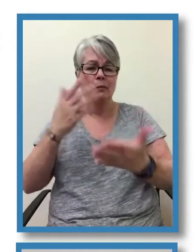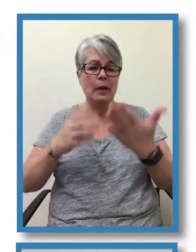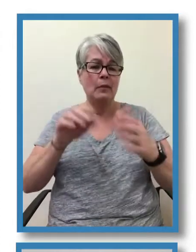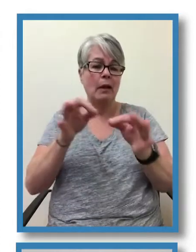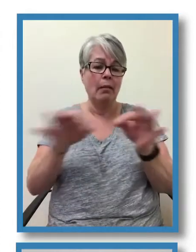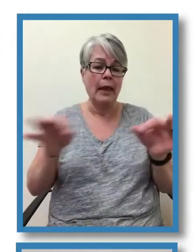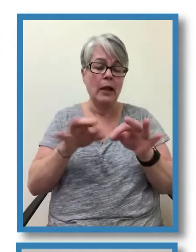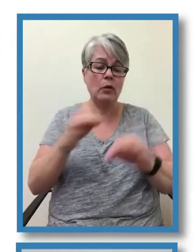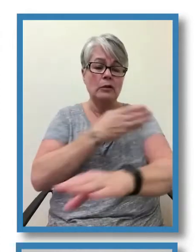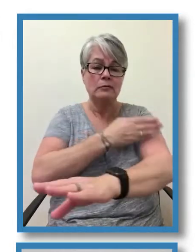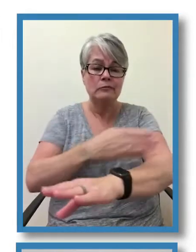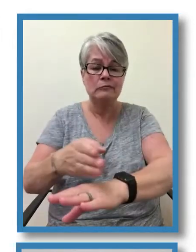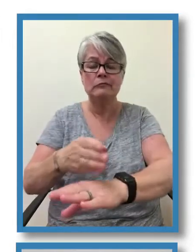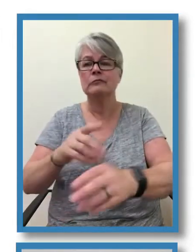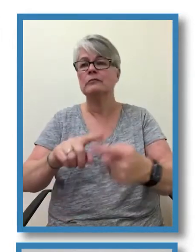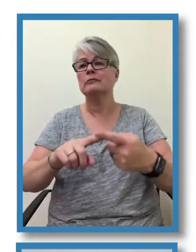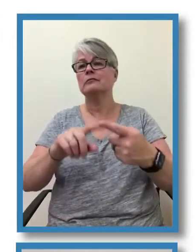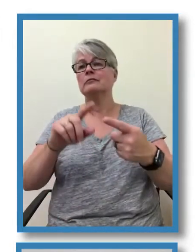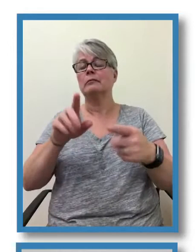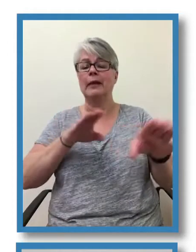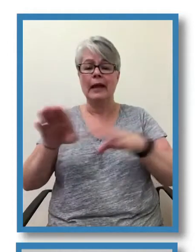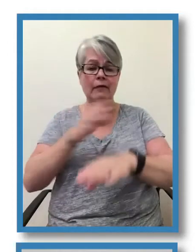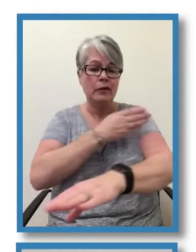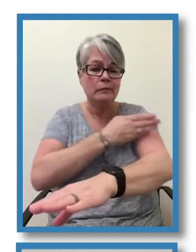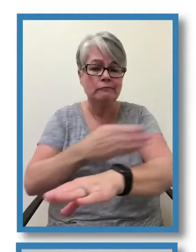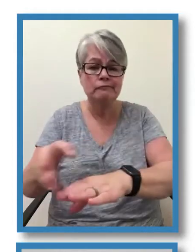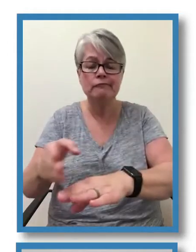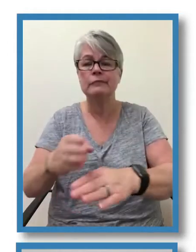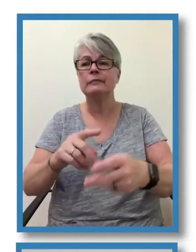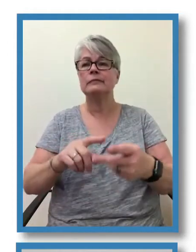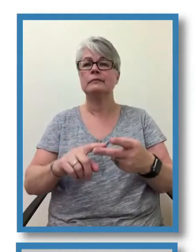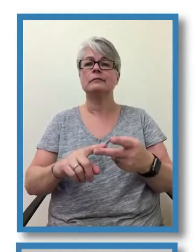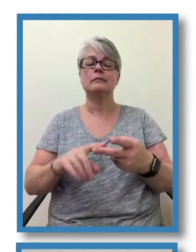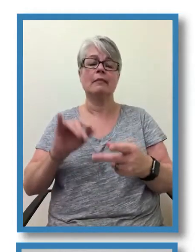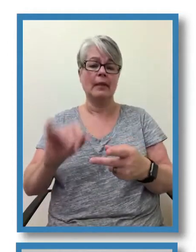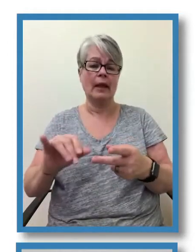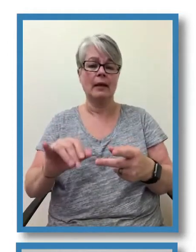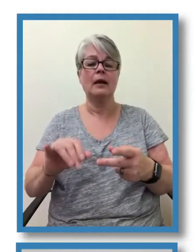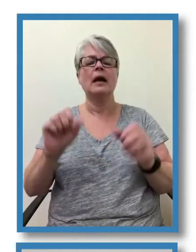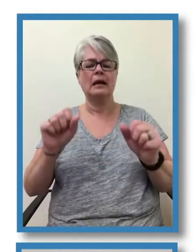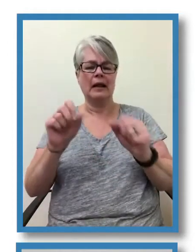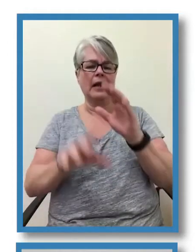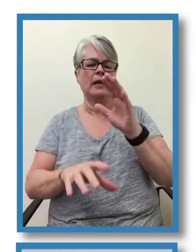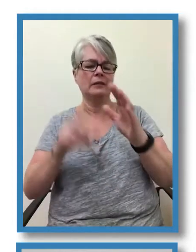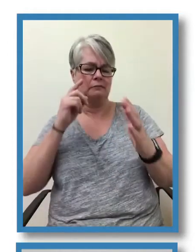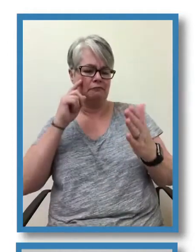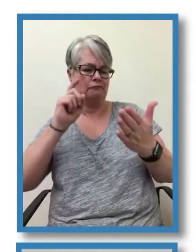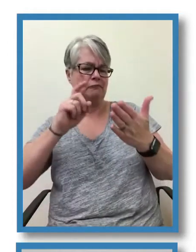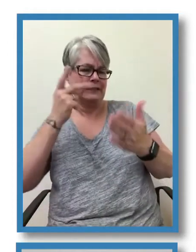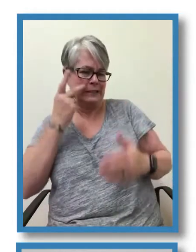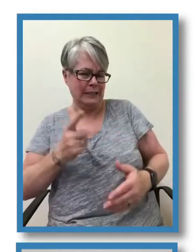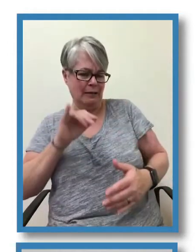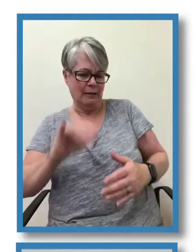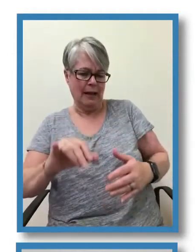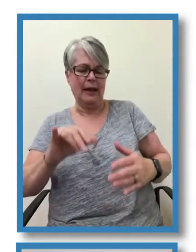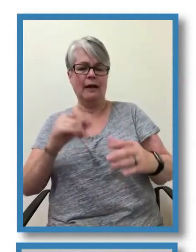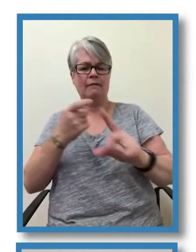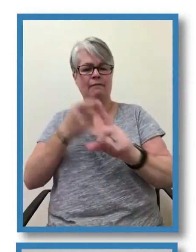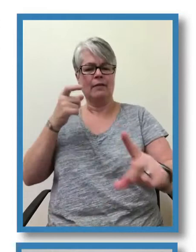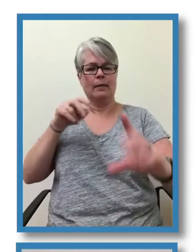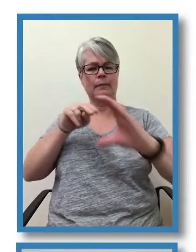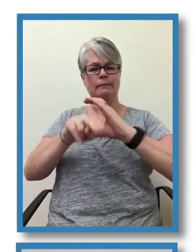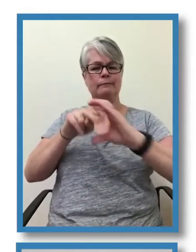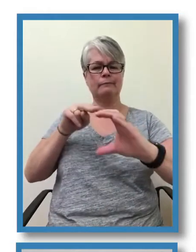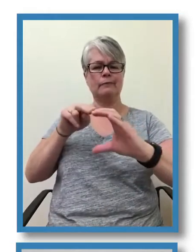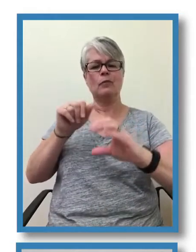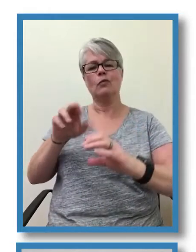like. There may be often multiple strokes and changes in what we call the white matter in the brain. And the white matter is part of the brain